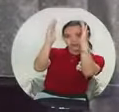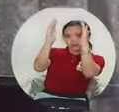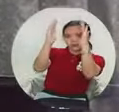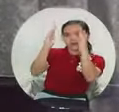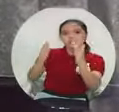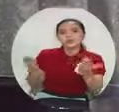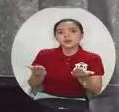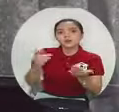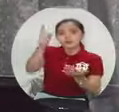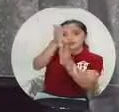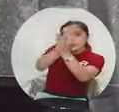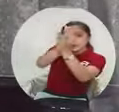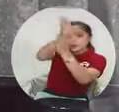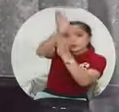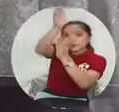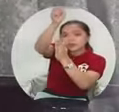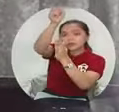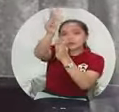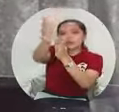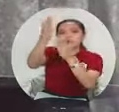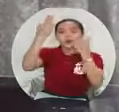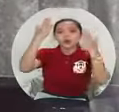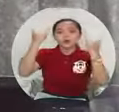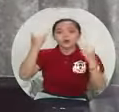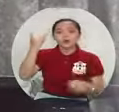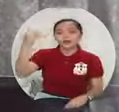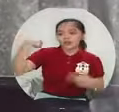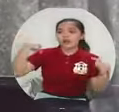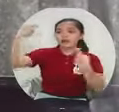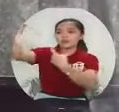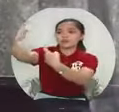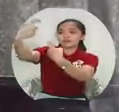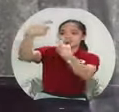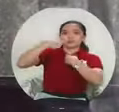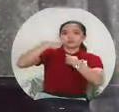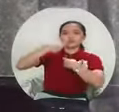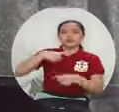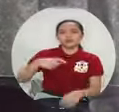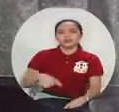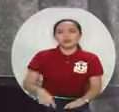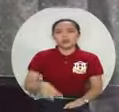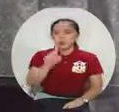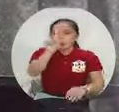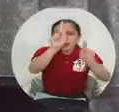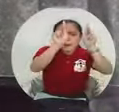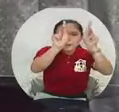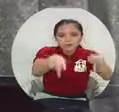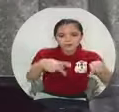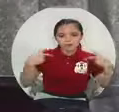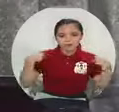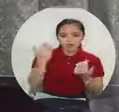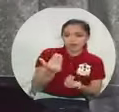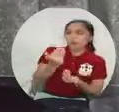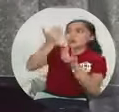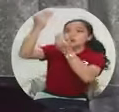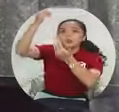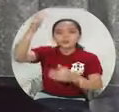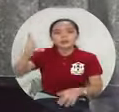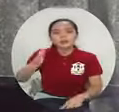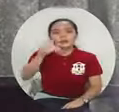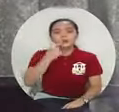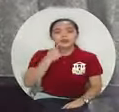God, on that prize of that high calling of God. Ang usa ka tao nga may commitment, may